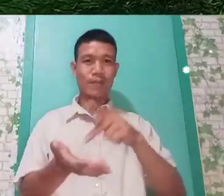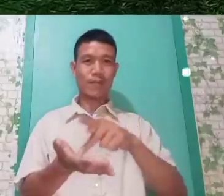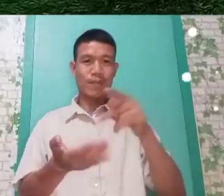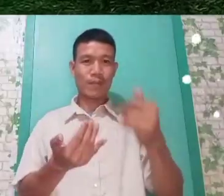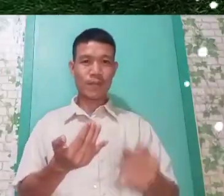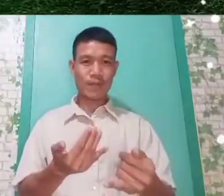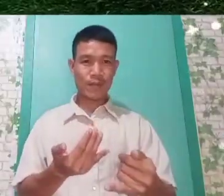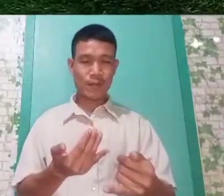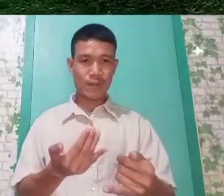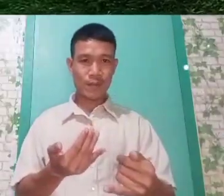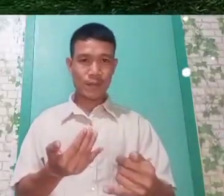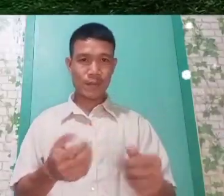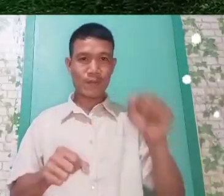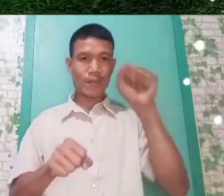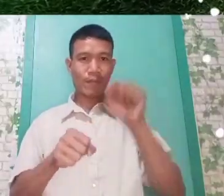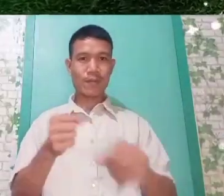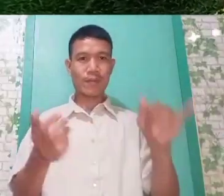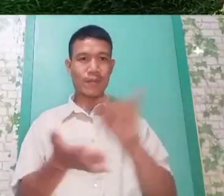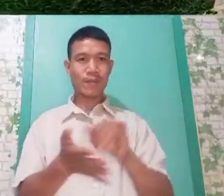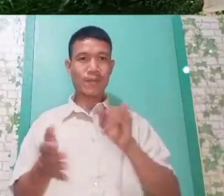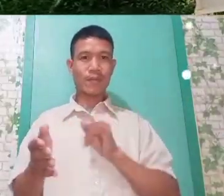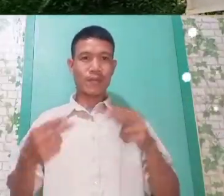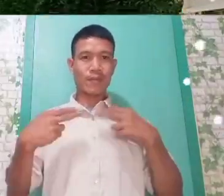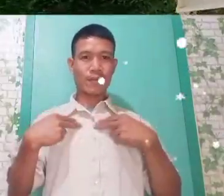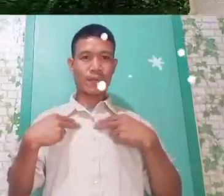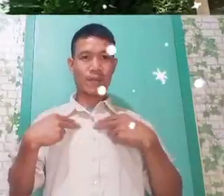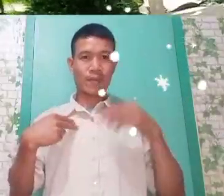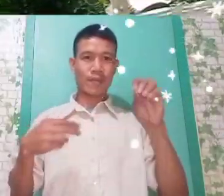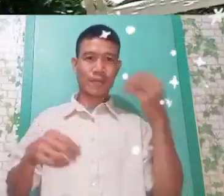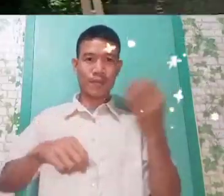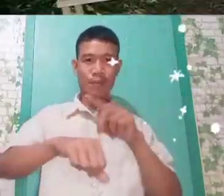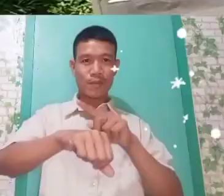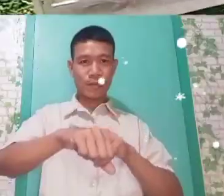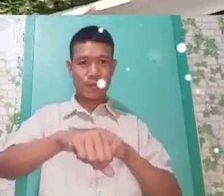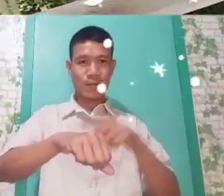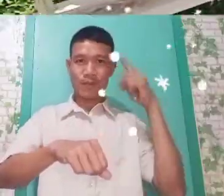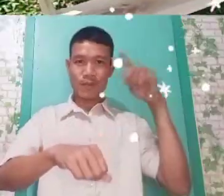so that I have another time for the next